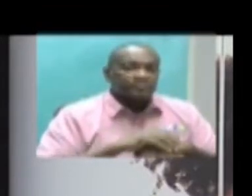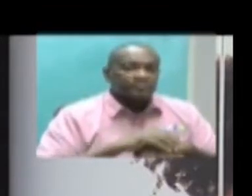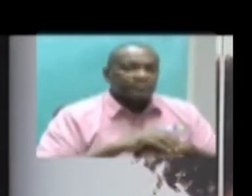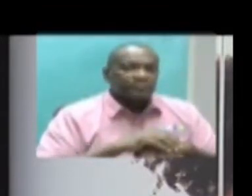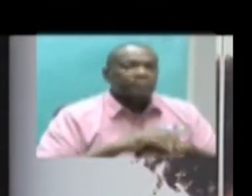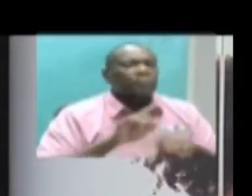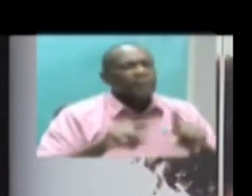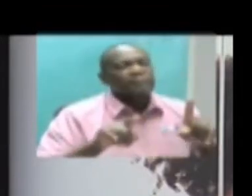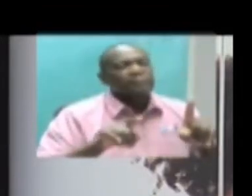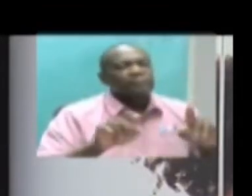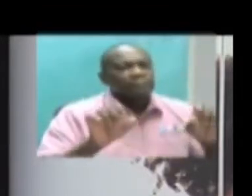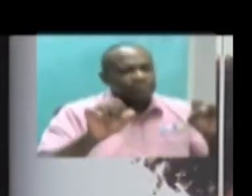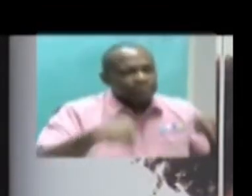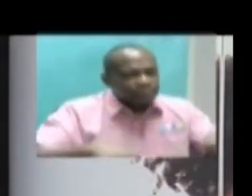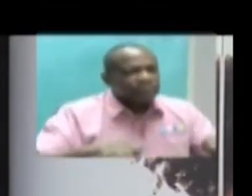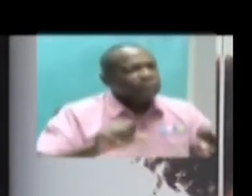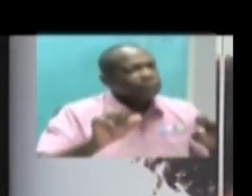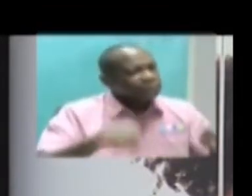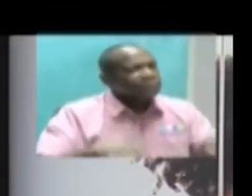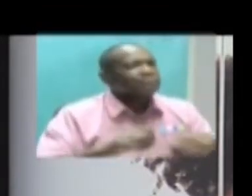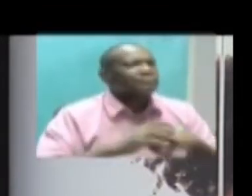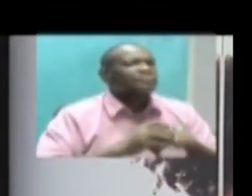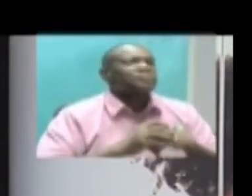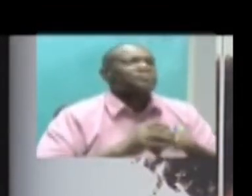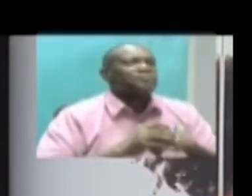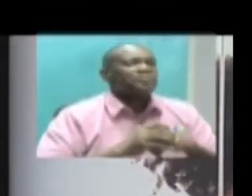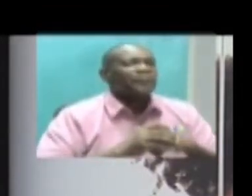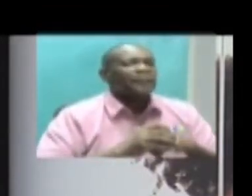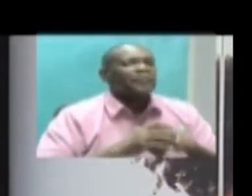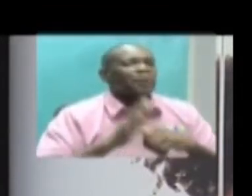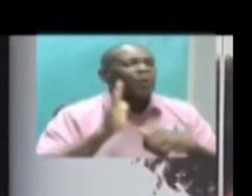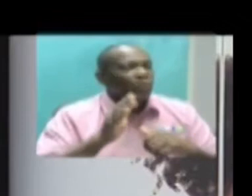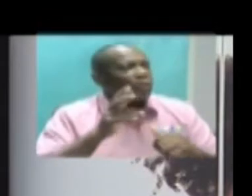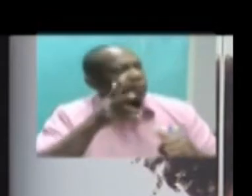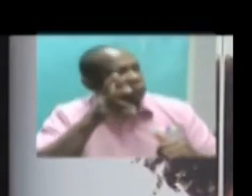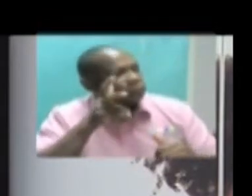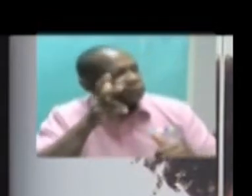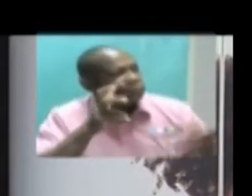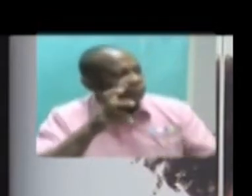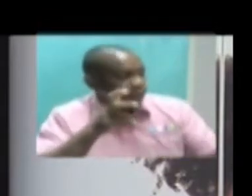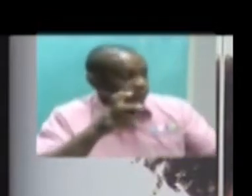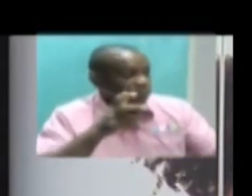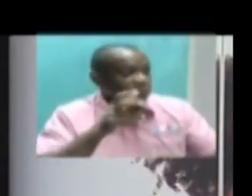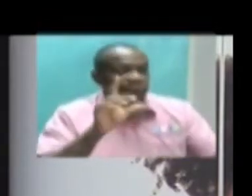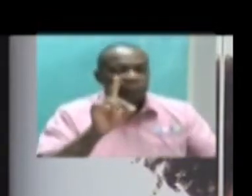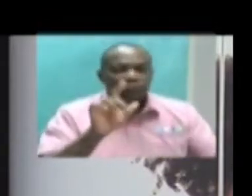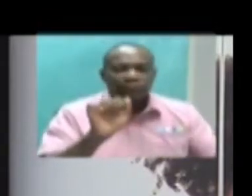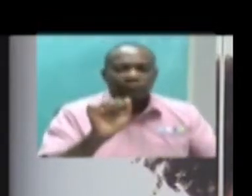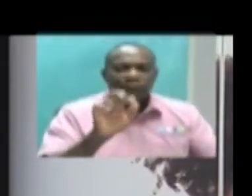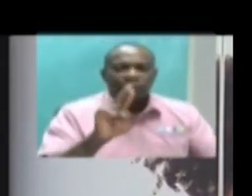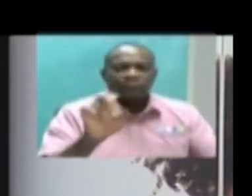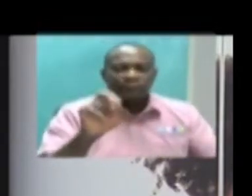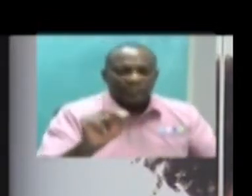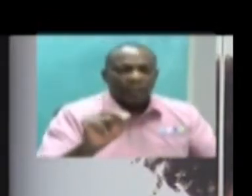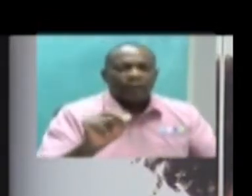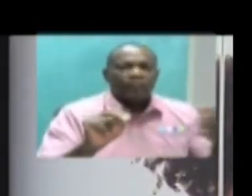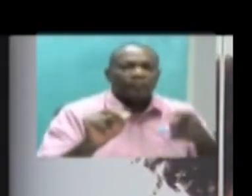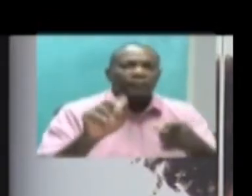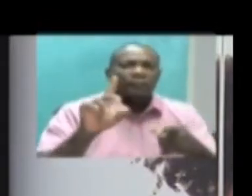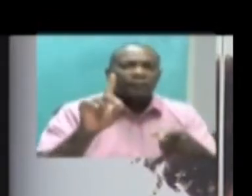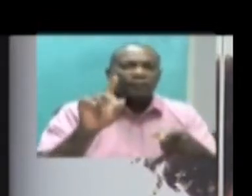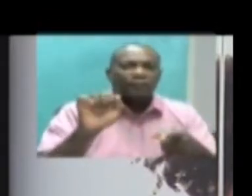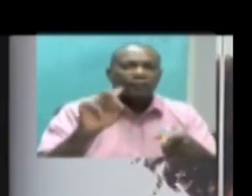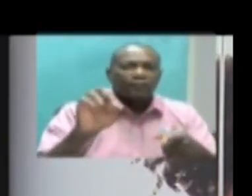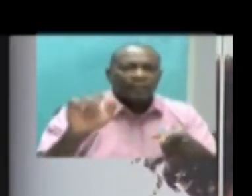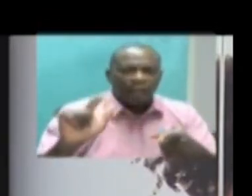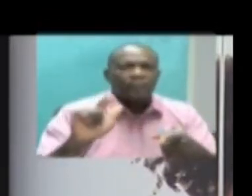far-fetched as it may sound. So we're going to hear from Darren and Daniel a lot of the technicalities of how to keep our children safe online.